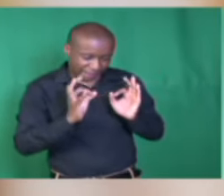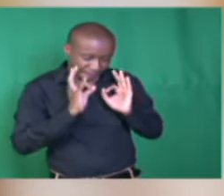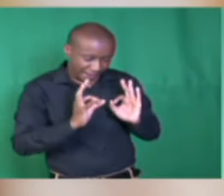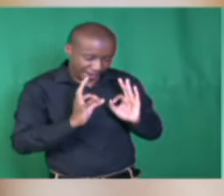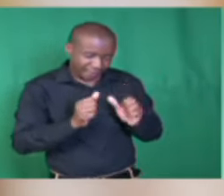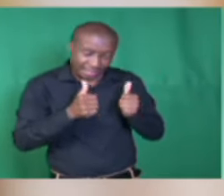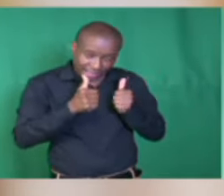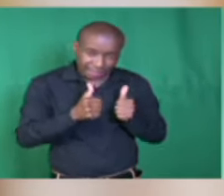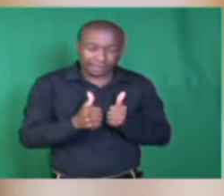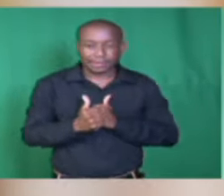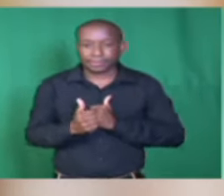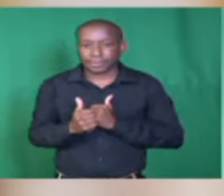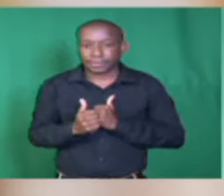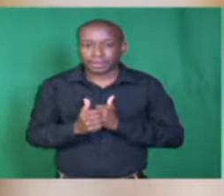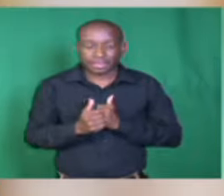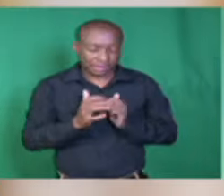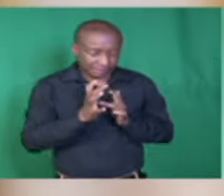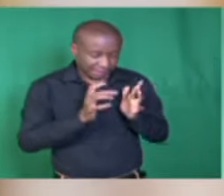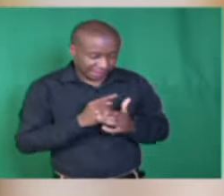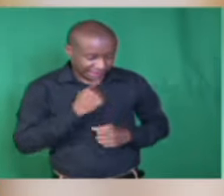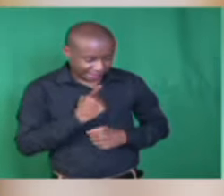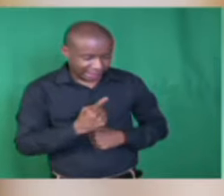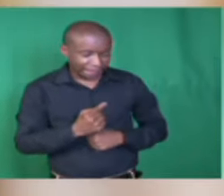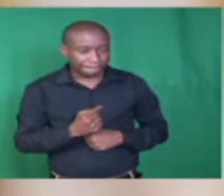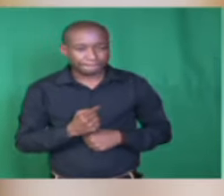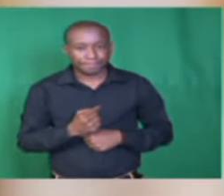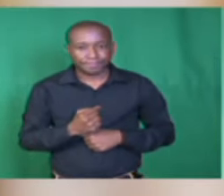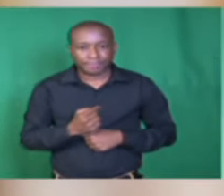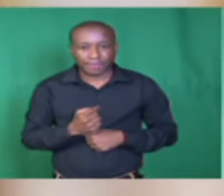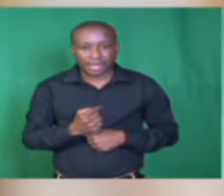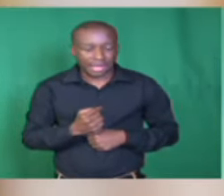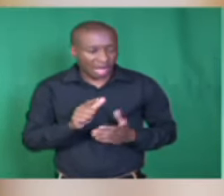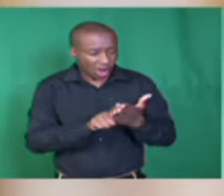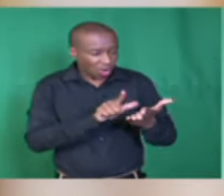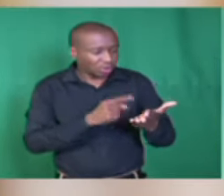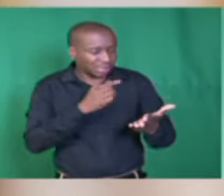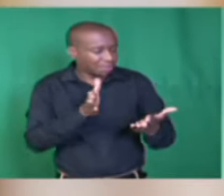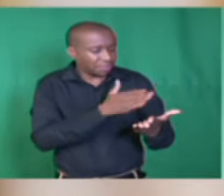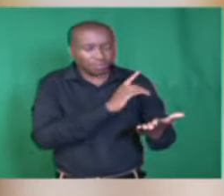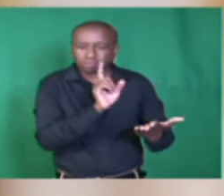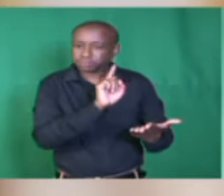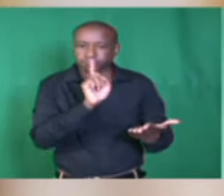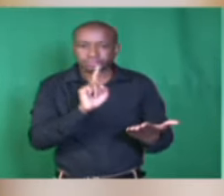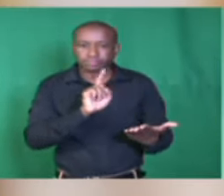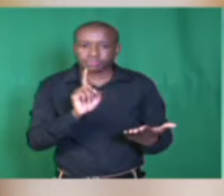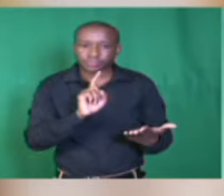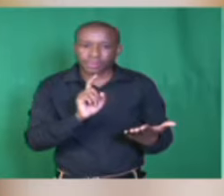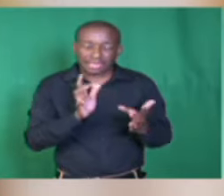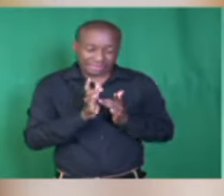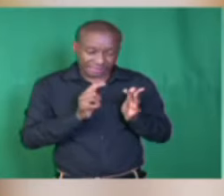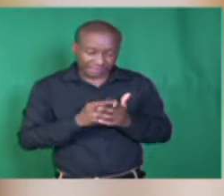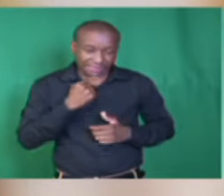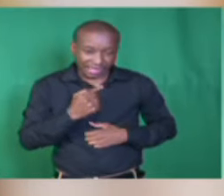Very smart to say that he is not discrediting the law of Moses, but what he